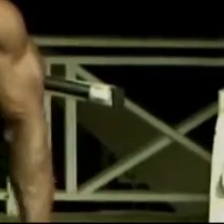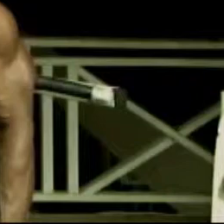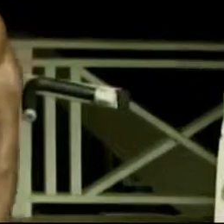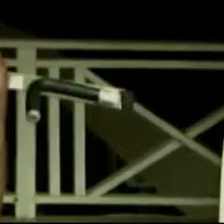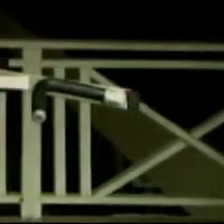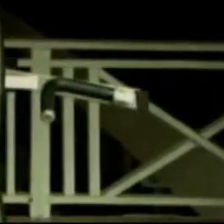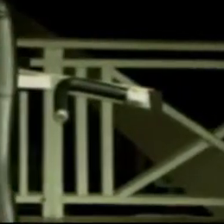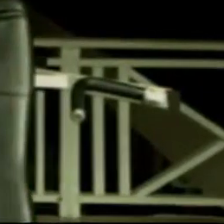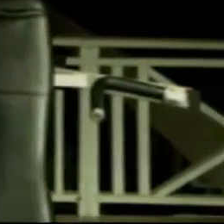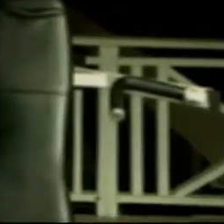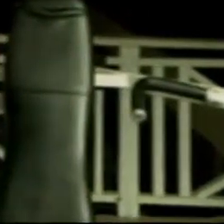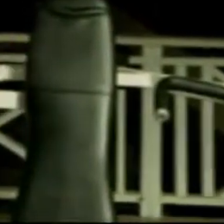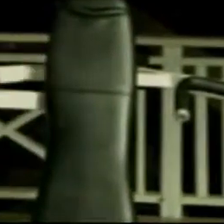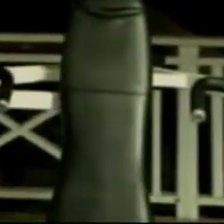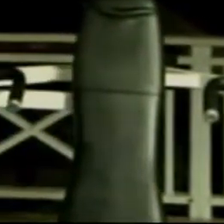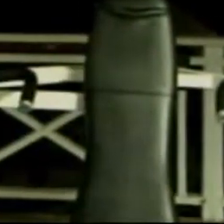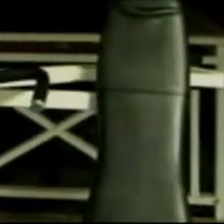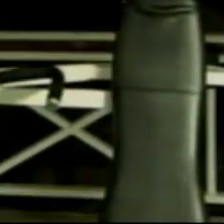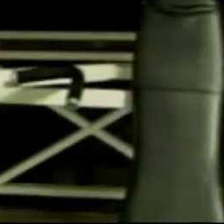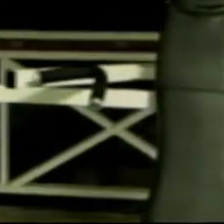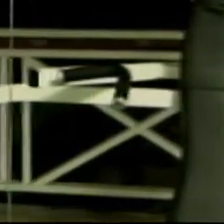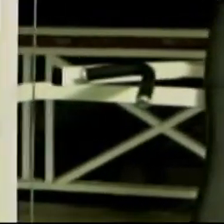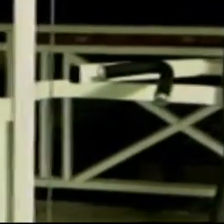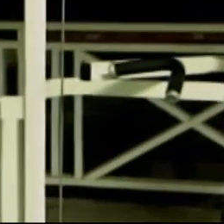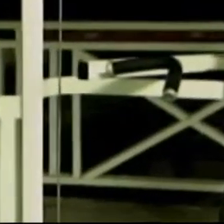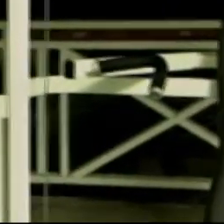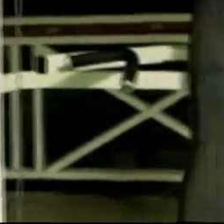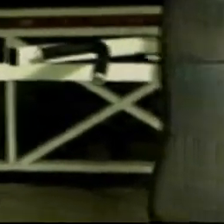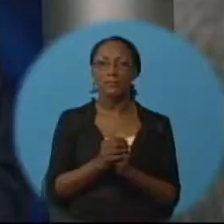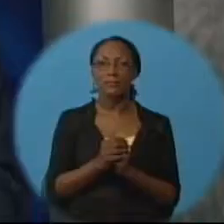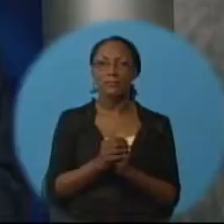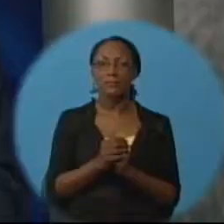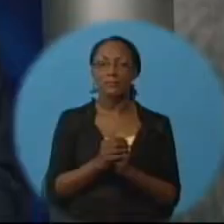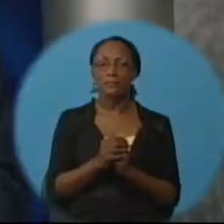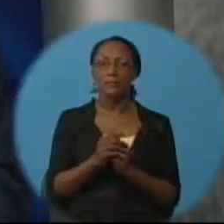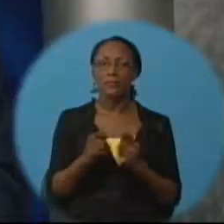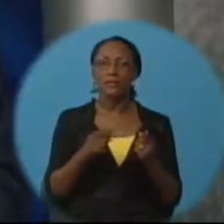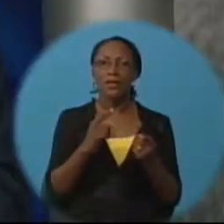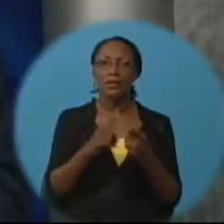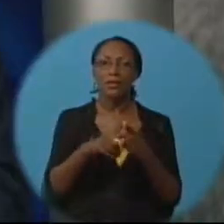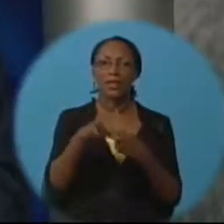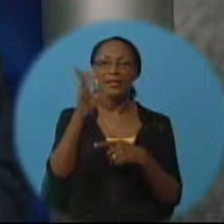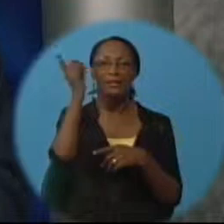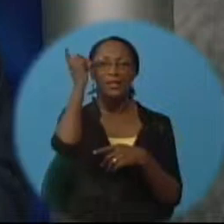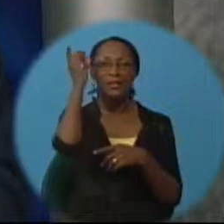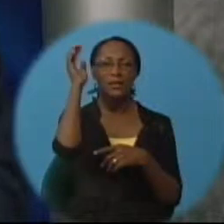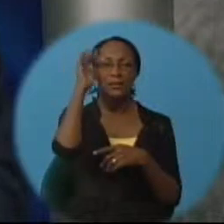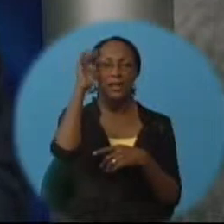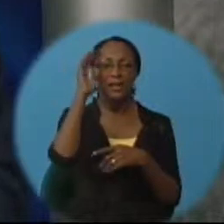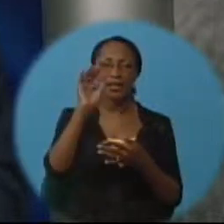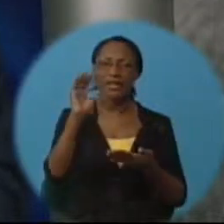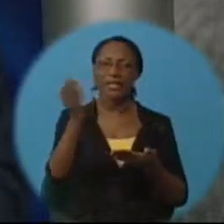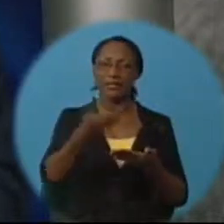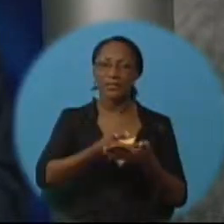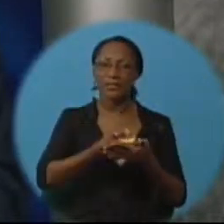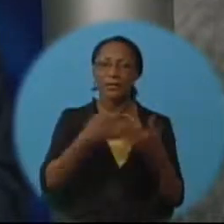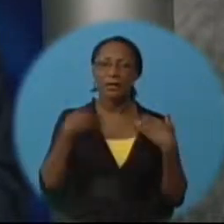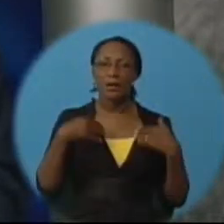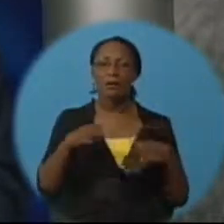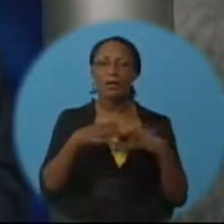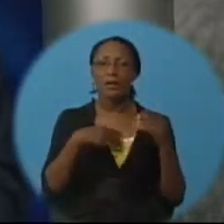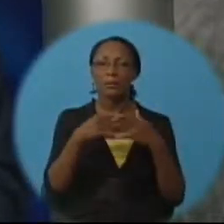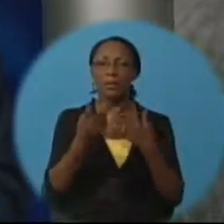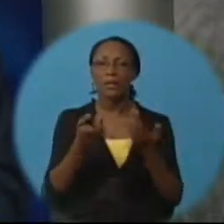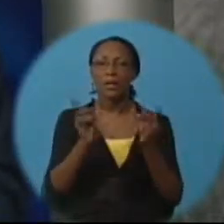at the Lloyd Erskine Sandyford Centre to find out. Well, when the Darcy Beckles Invitational Bodybuilding Classic takes place